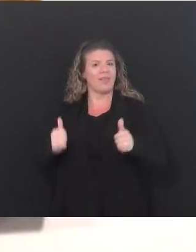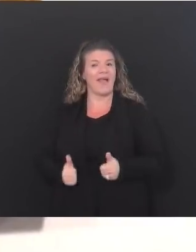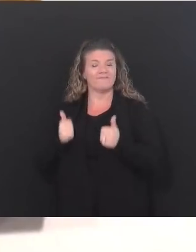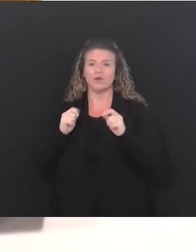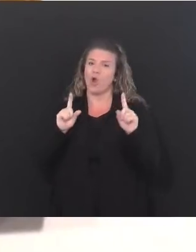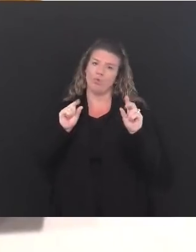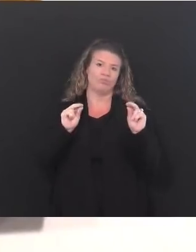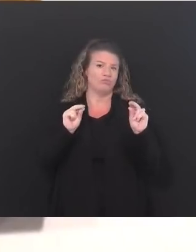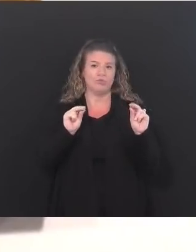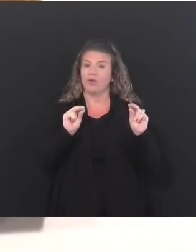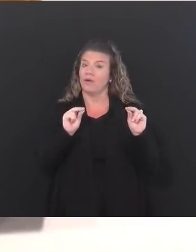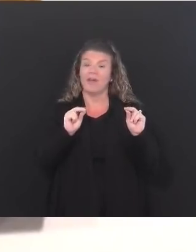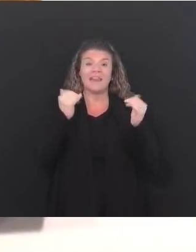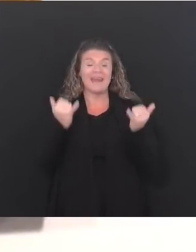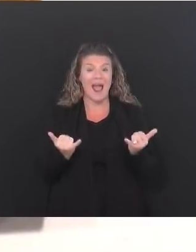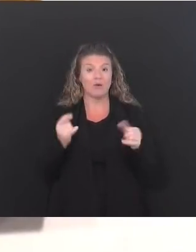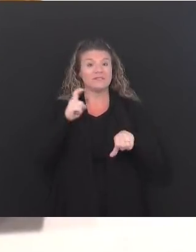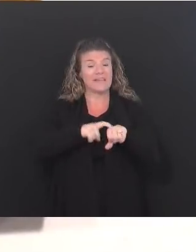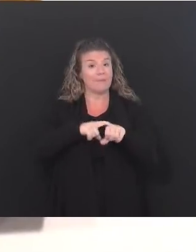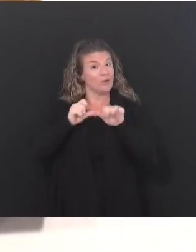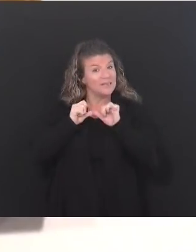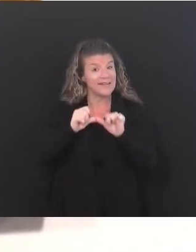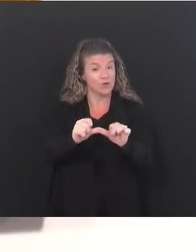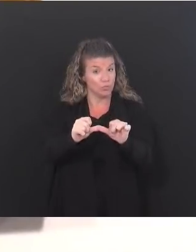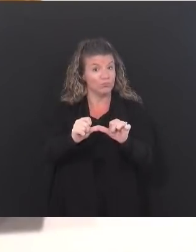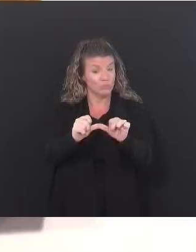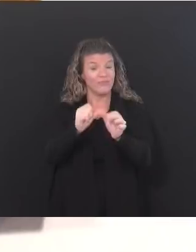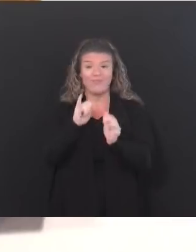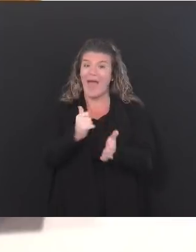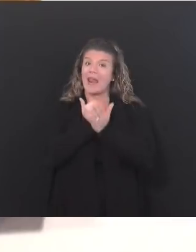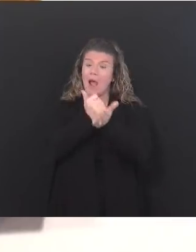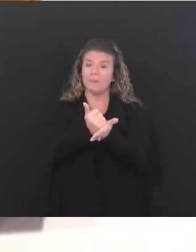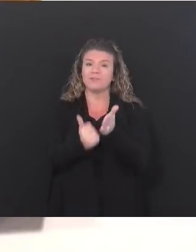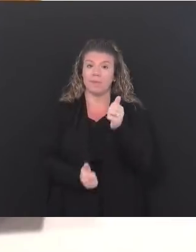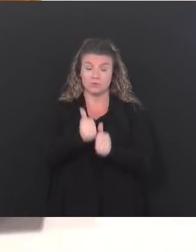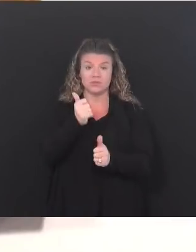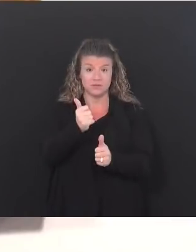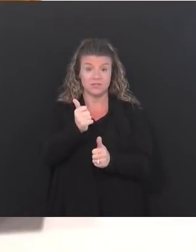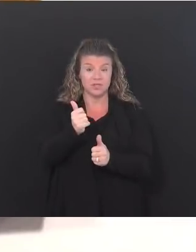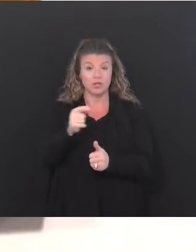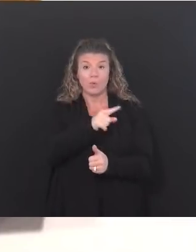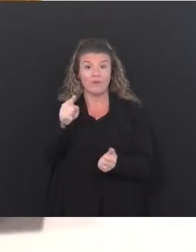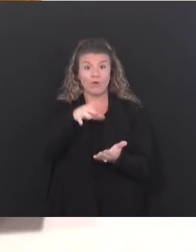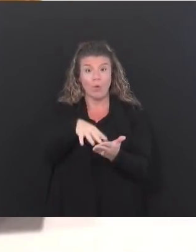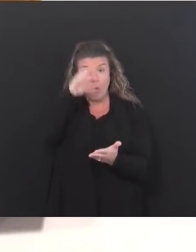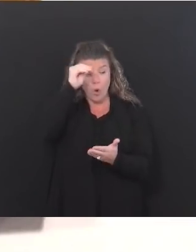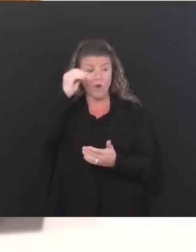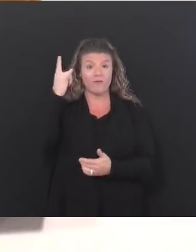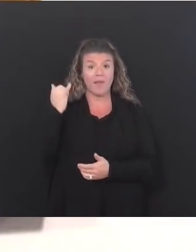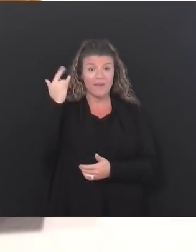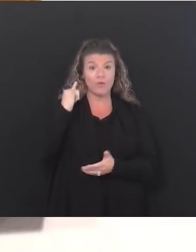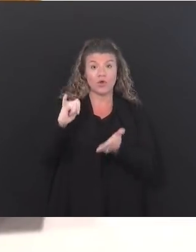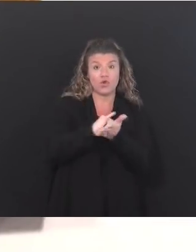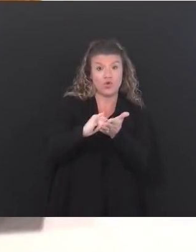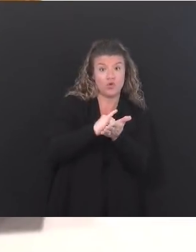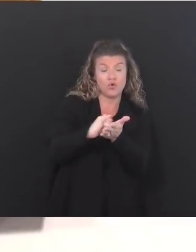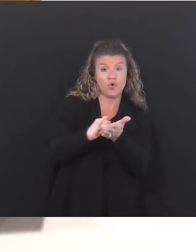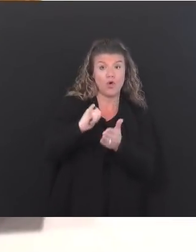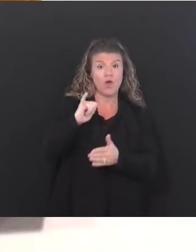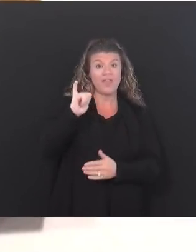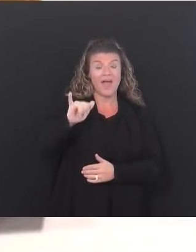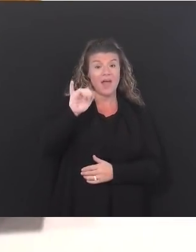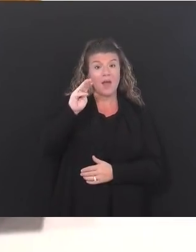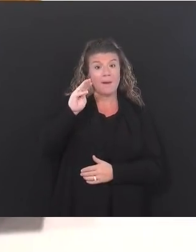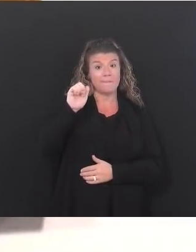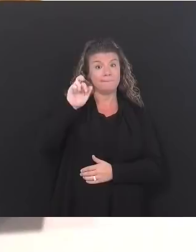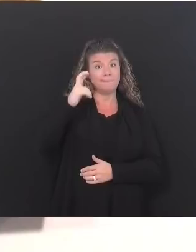know doubling down really helps. And as we learn from California and New York, on March 16th,